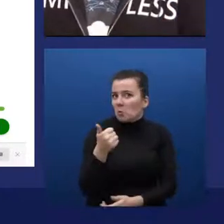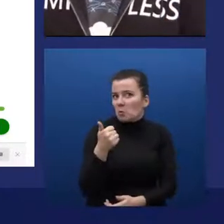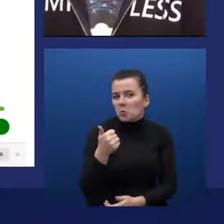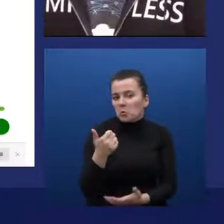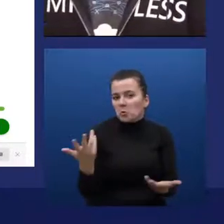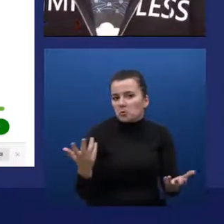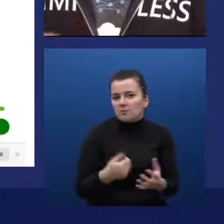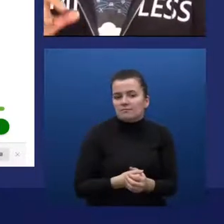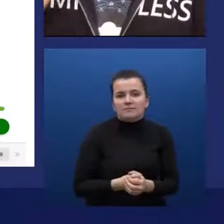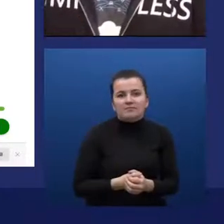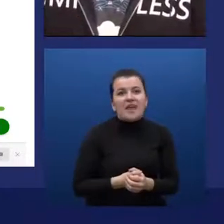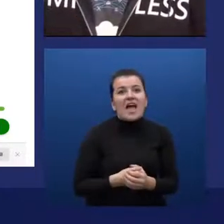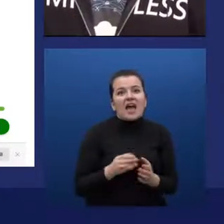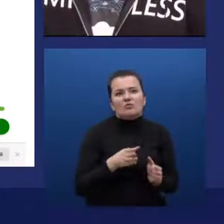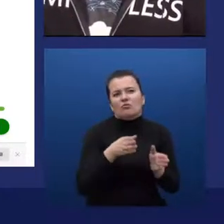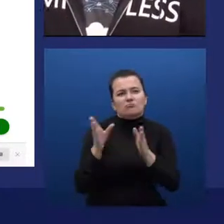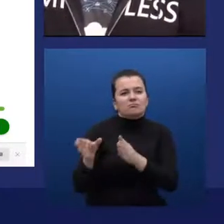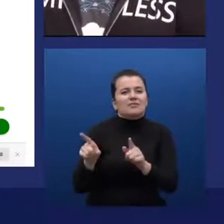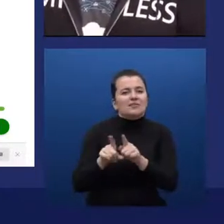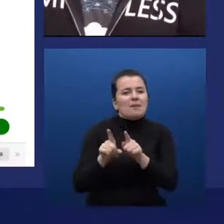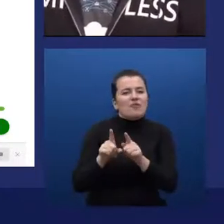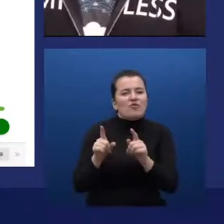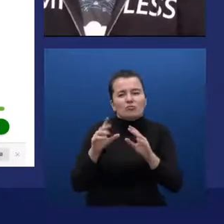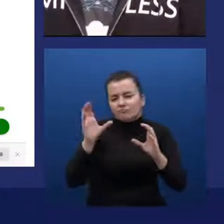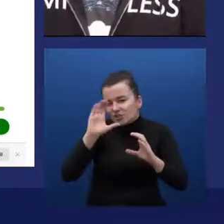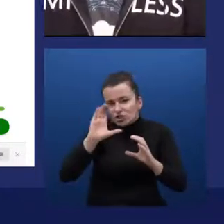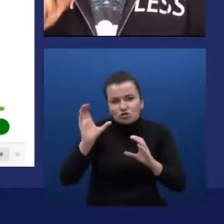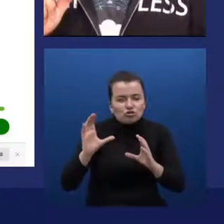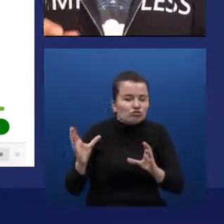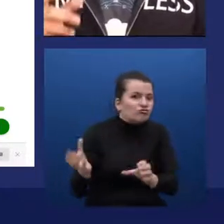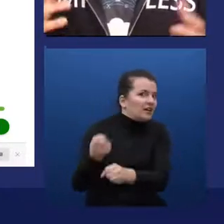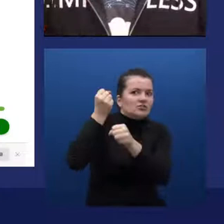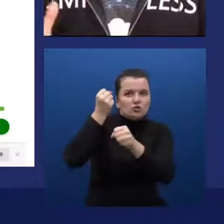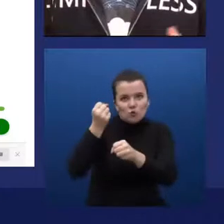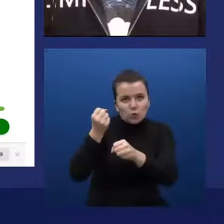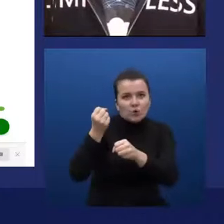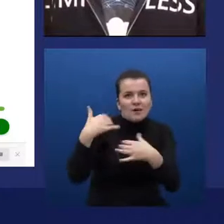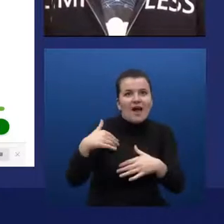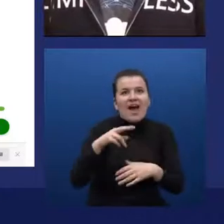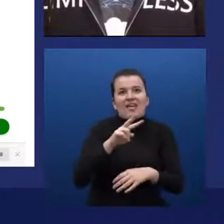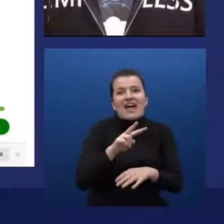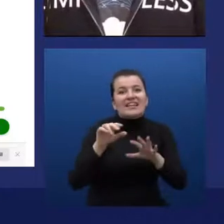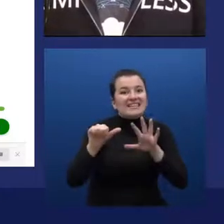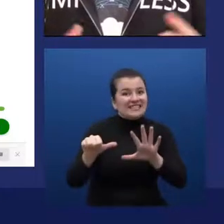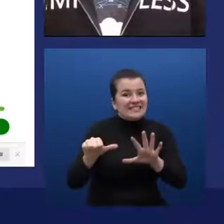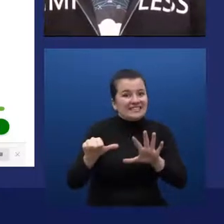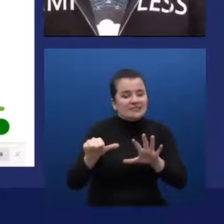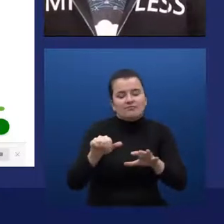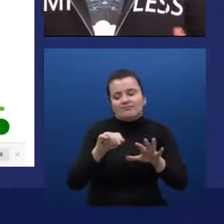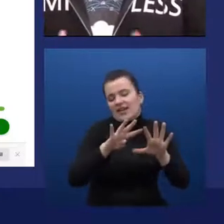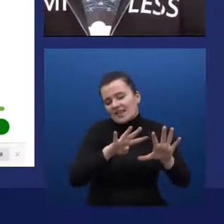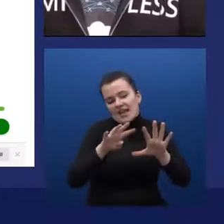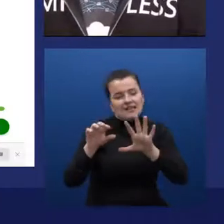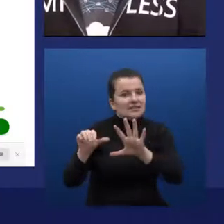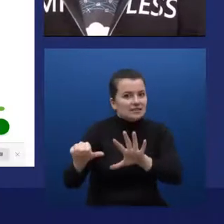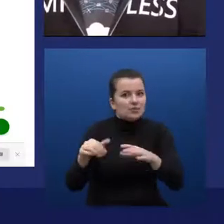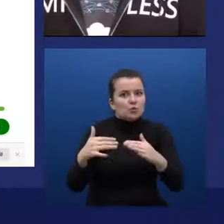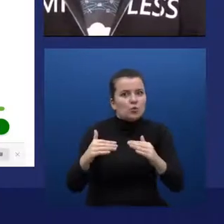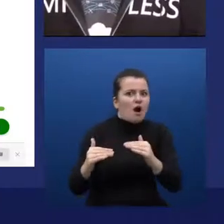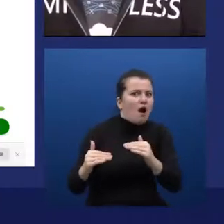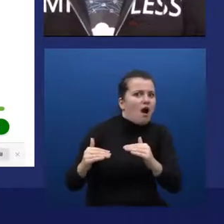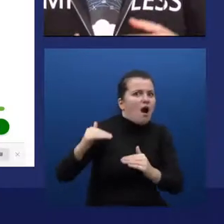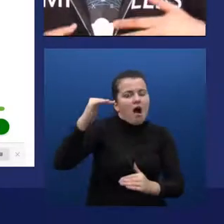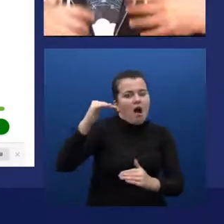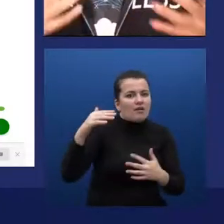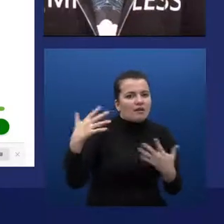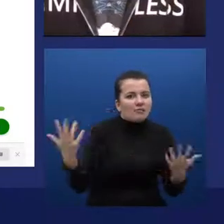for search and rescue. But 96 is very high, and it's very uncommon, especially if you have multiples of objects